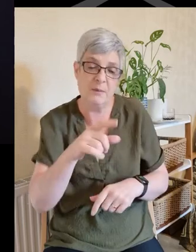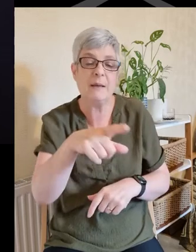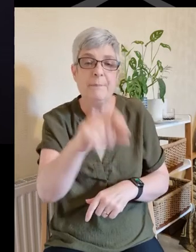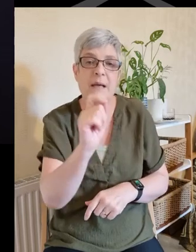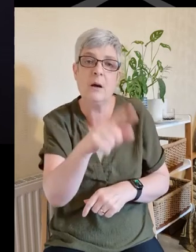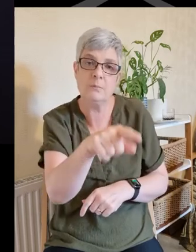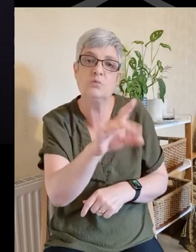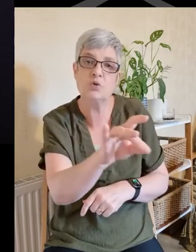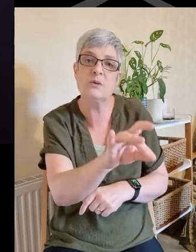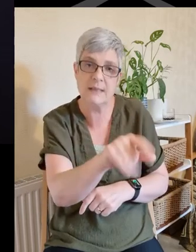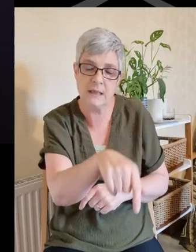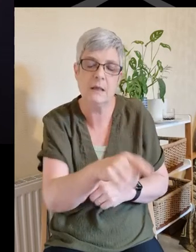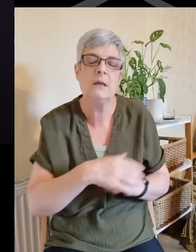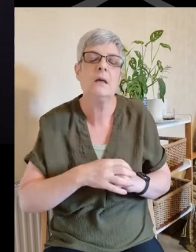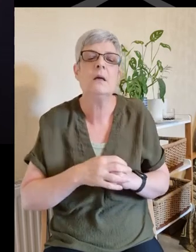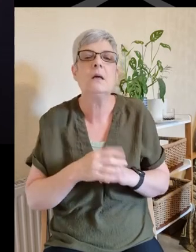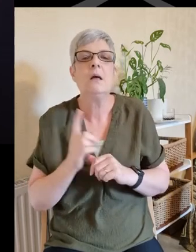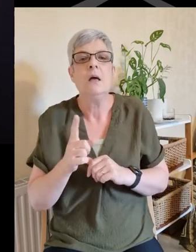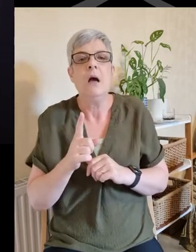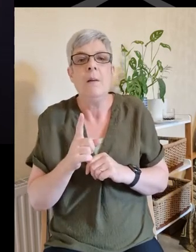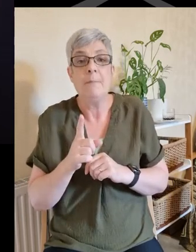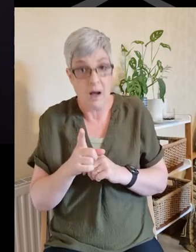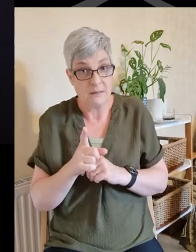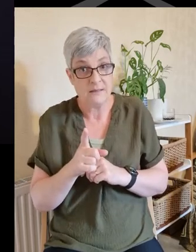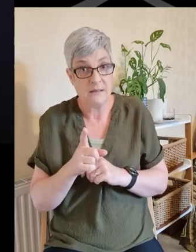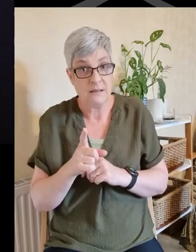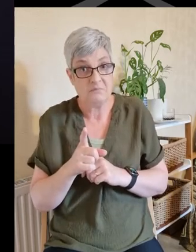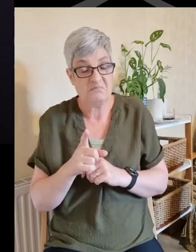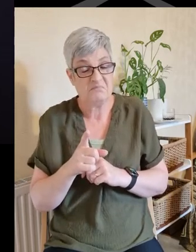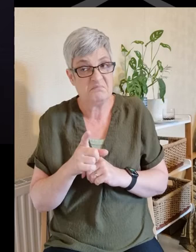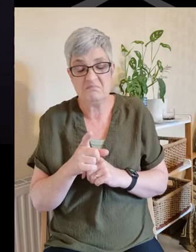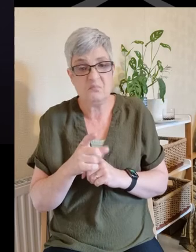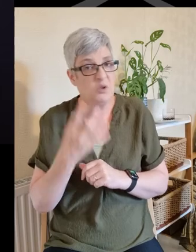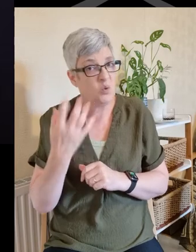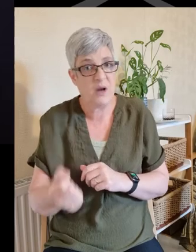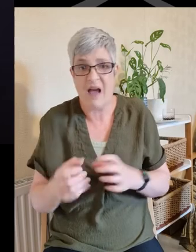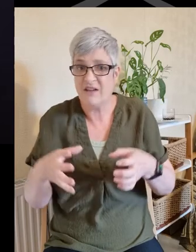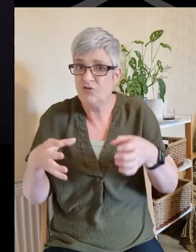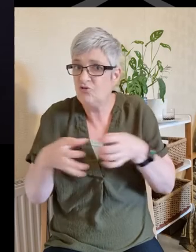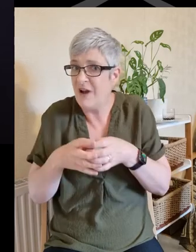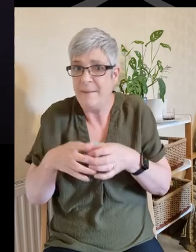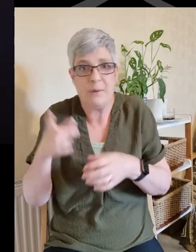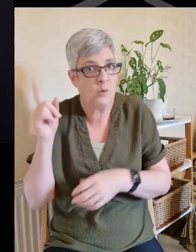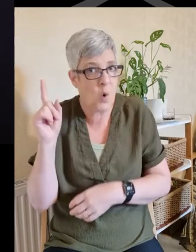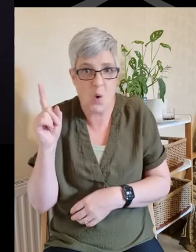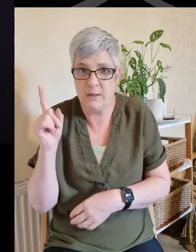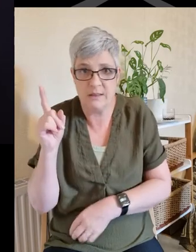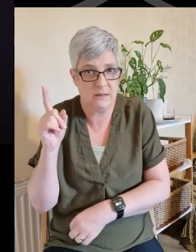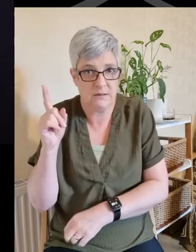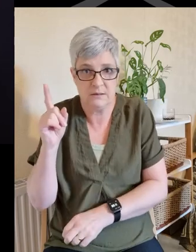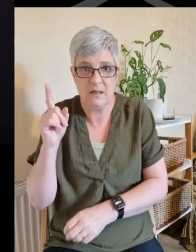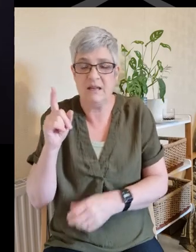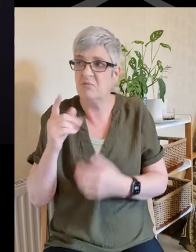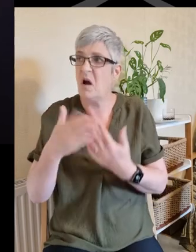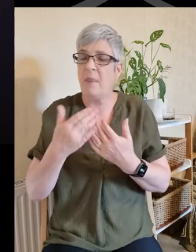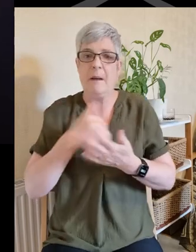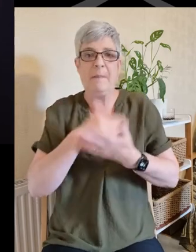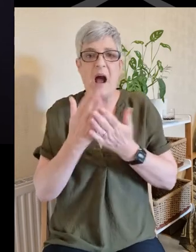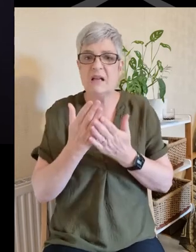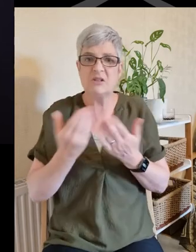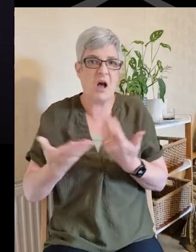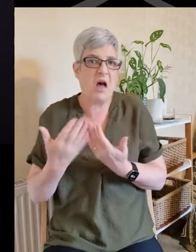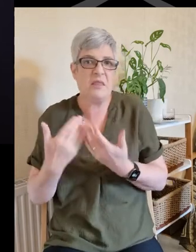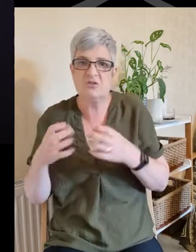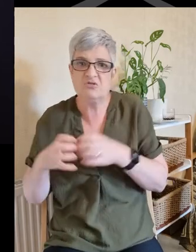But it is not the case that there is some tribal God that we follow, and those in other parts of the world, those in other tribes, can